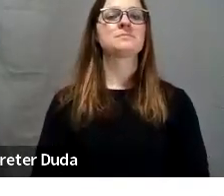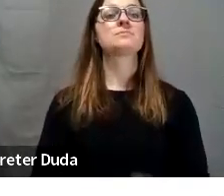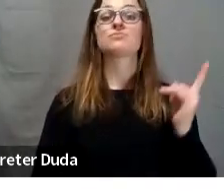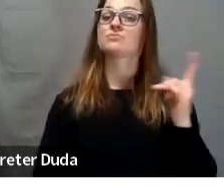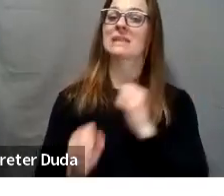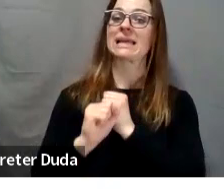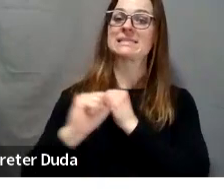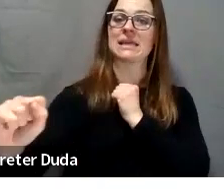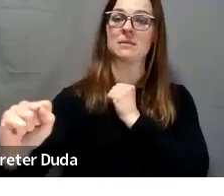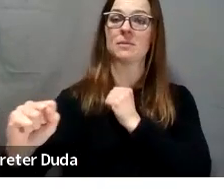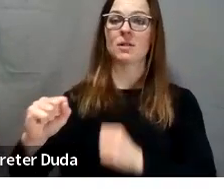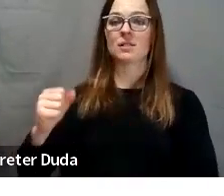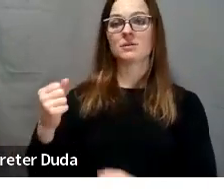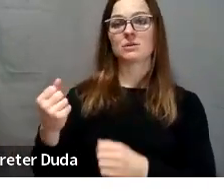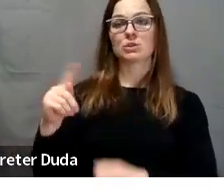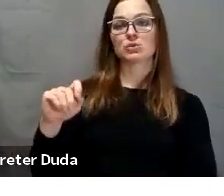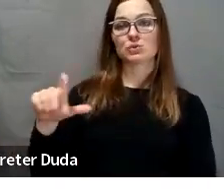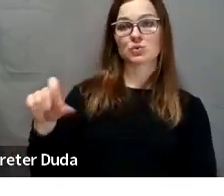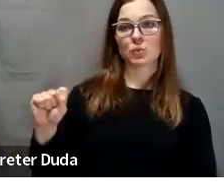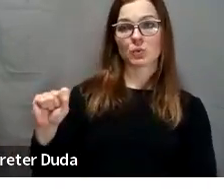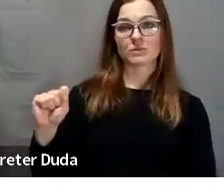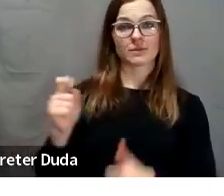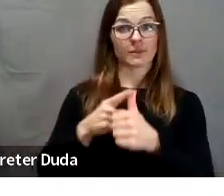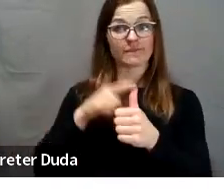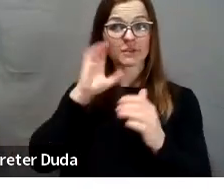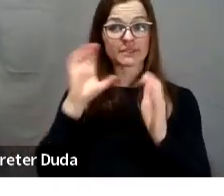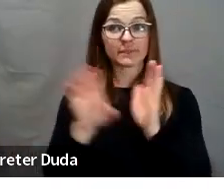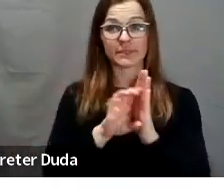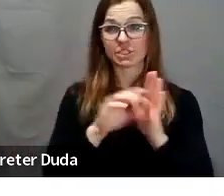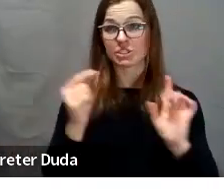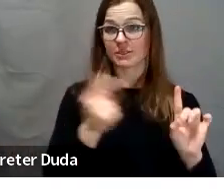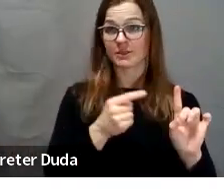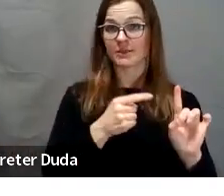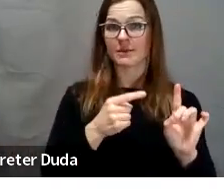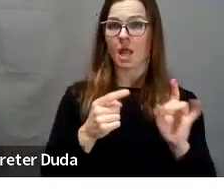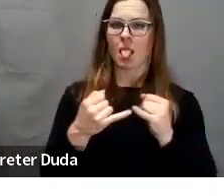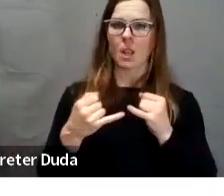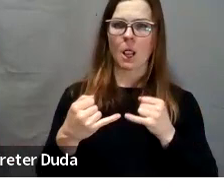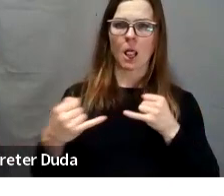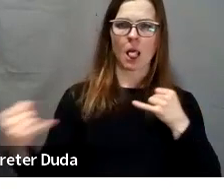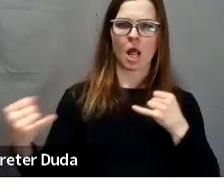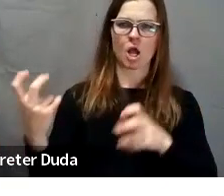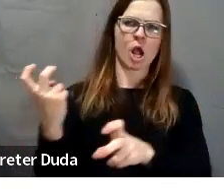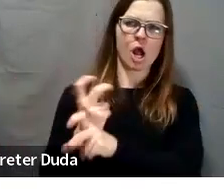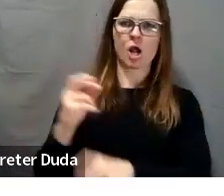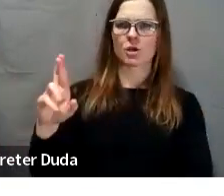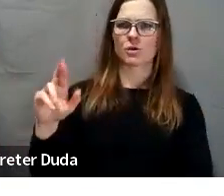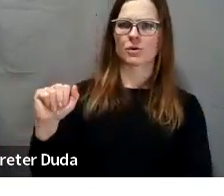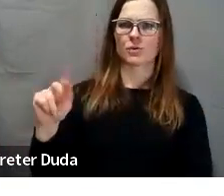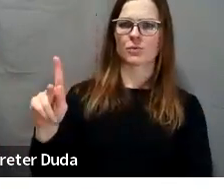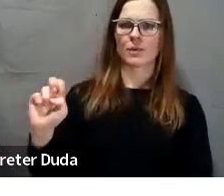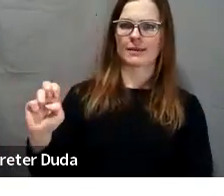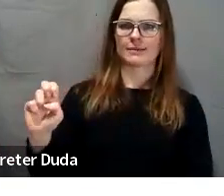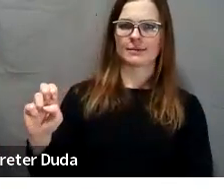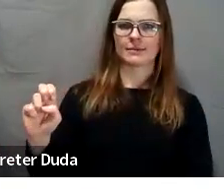extendable garden tools. The first image on the slide is of a long, hard rake that has